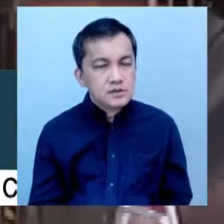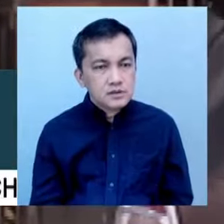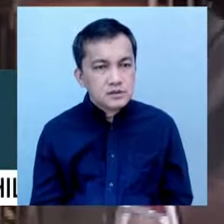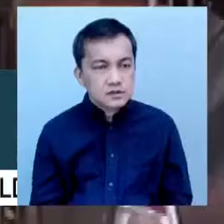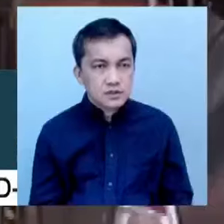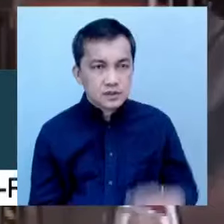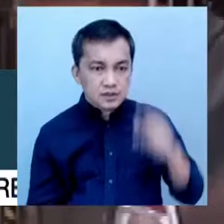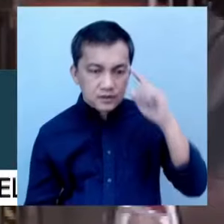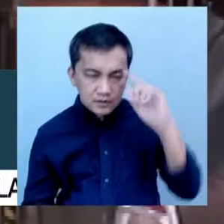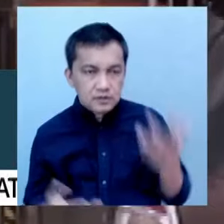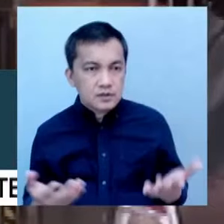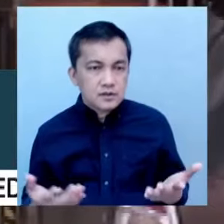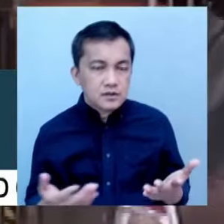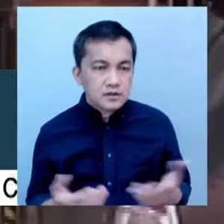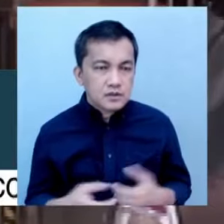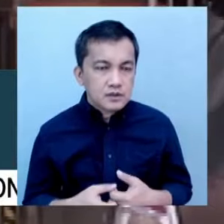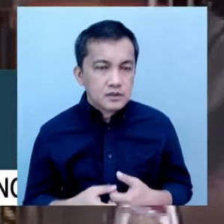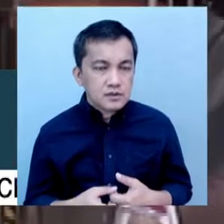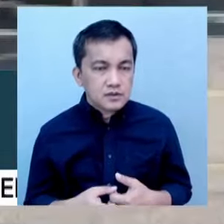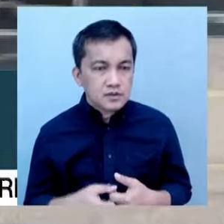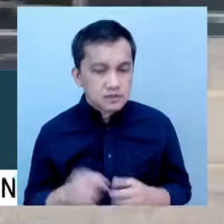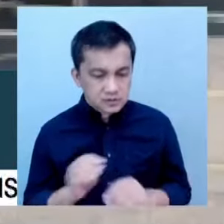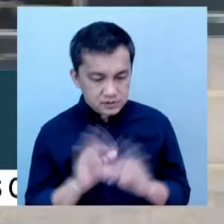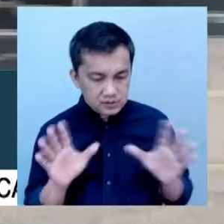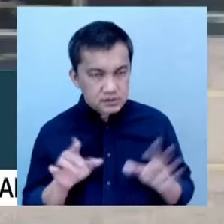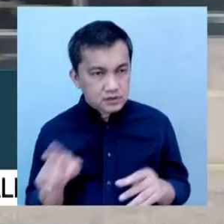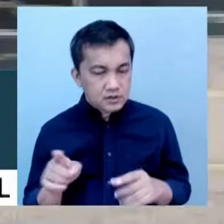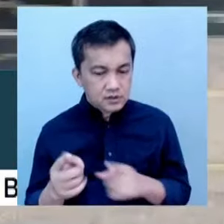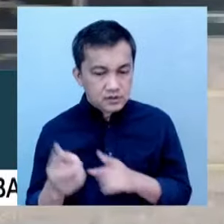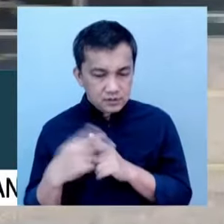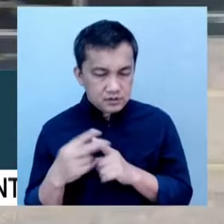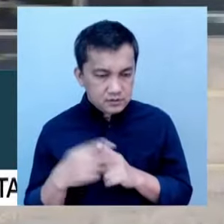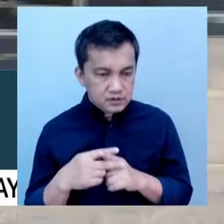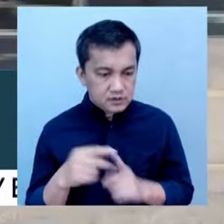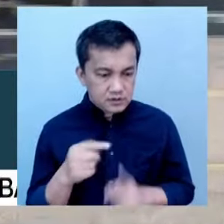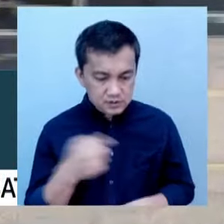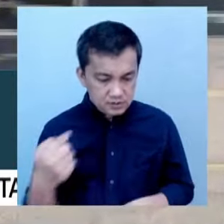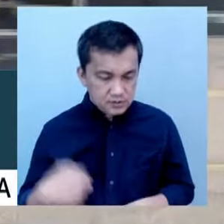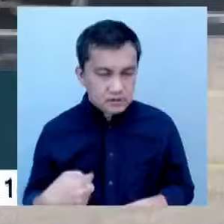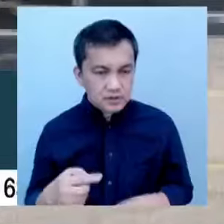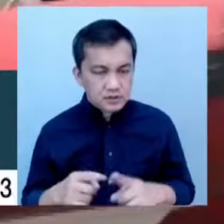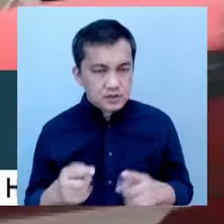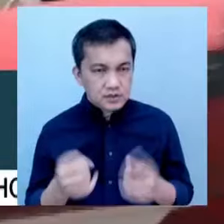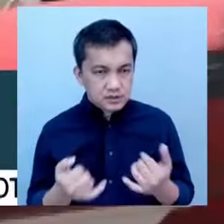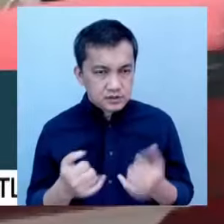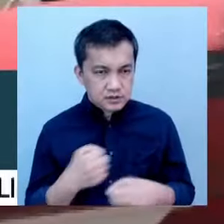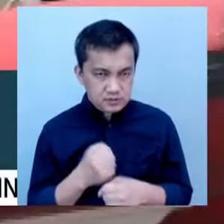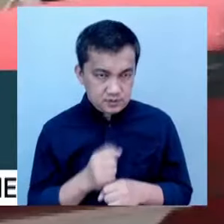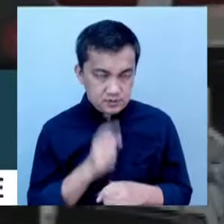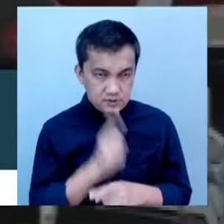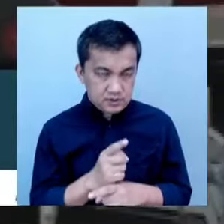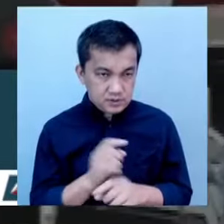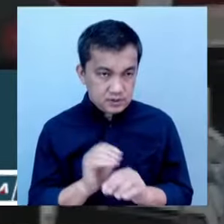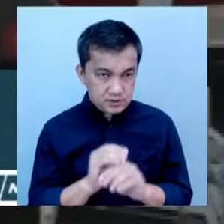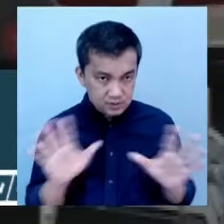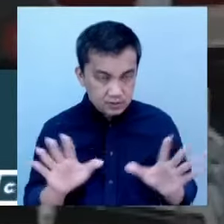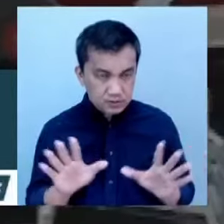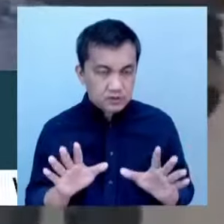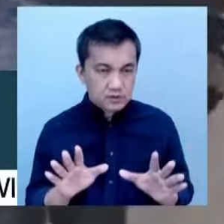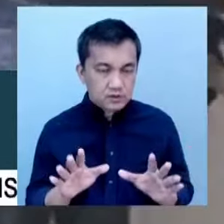know if that's not very clear to those who recruited these Chinamen. But this time we will make sure that it's going to be clear